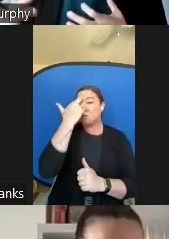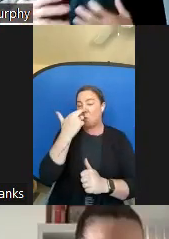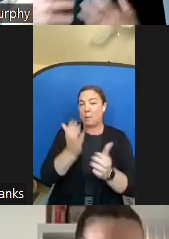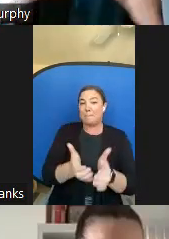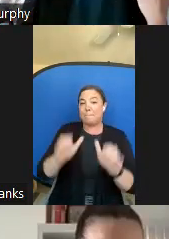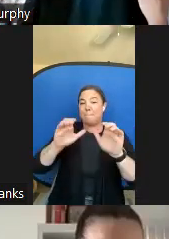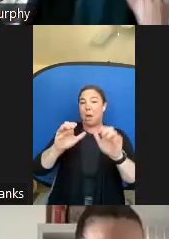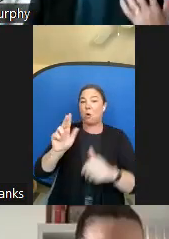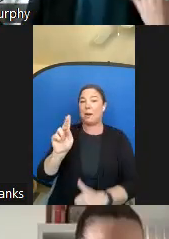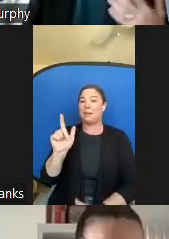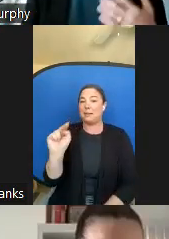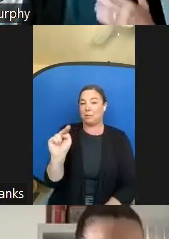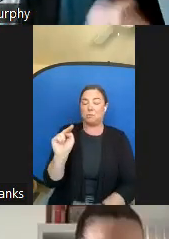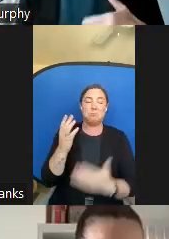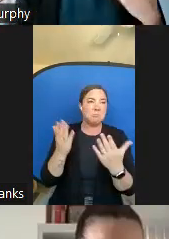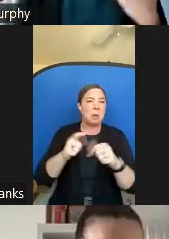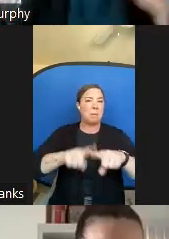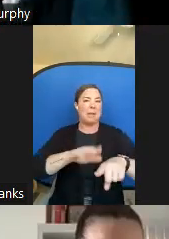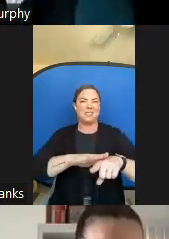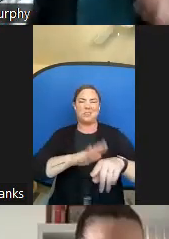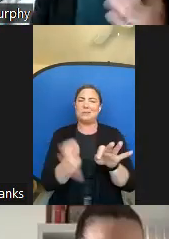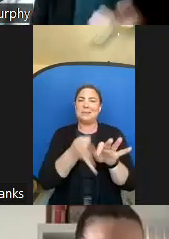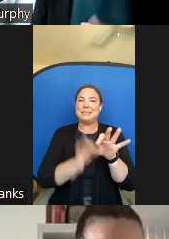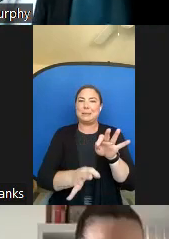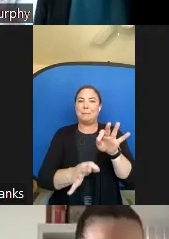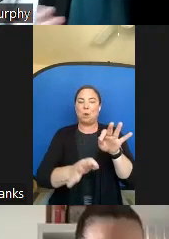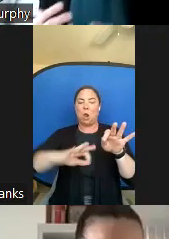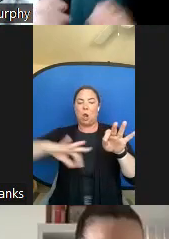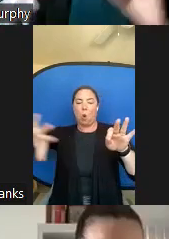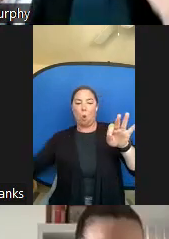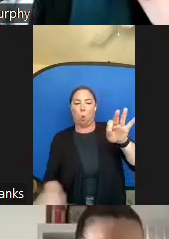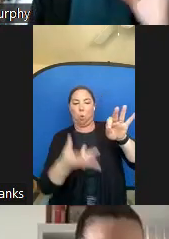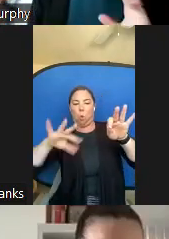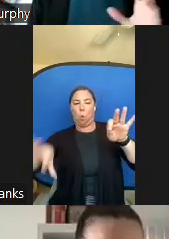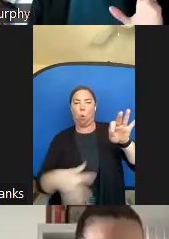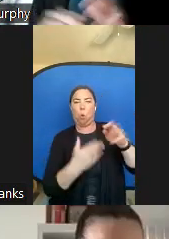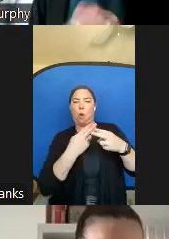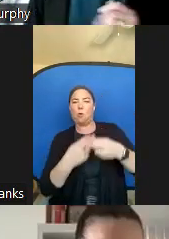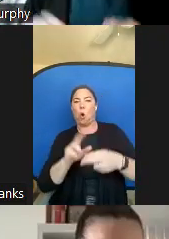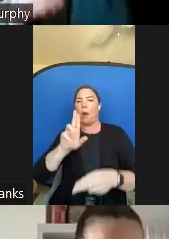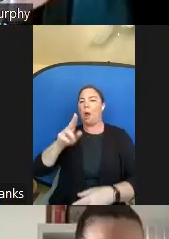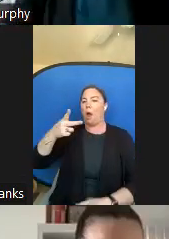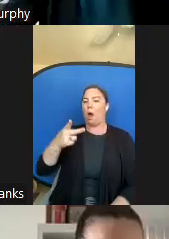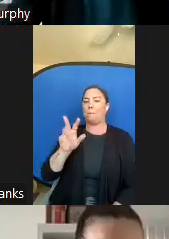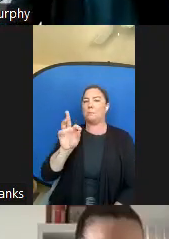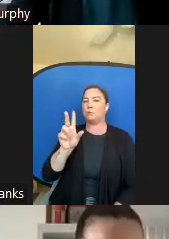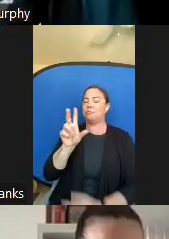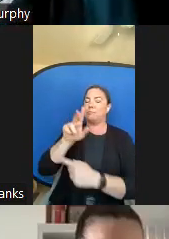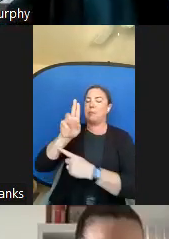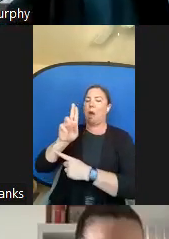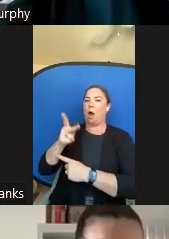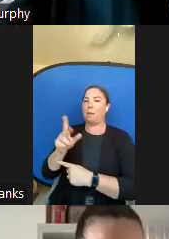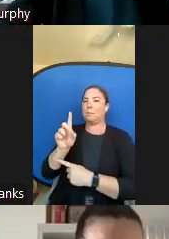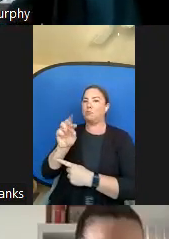are based on what are simple updraft kiln style principles. So with this type of a kiln, you have a lower